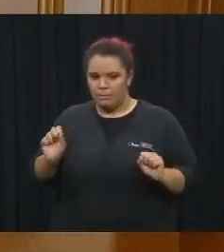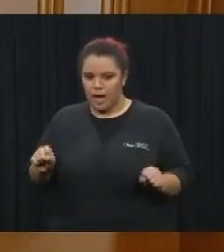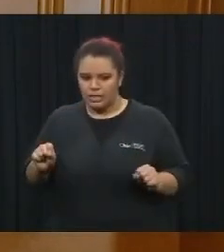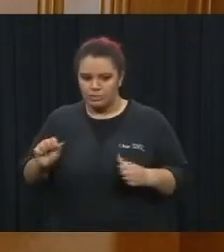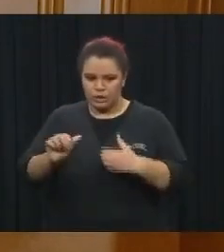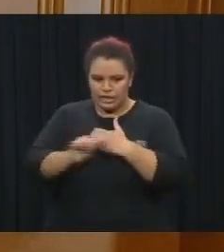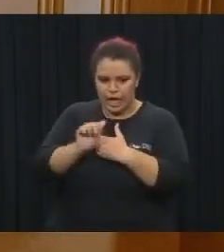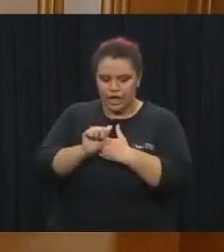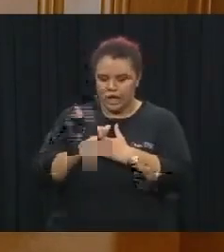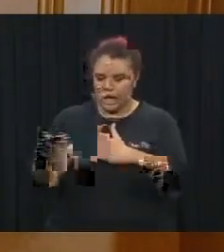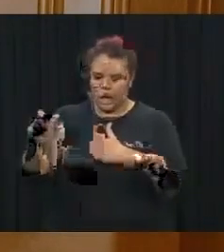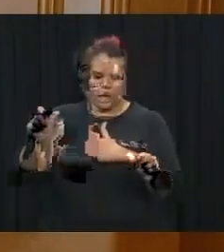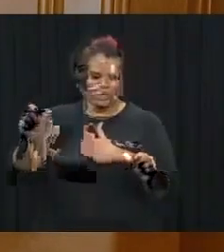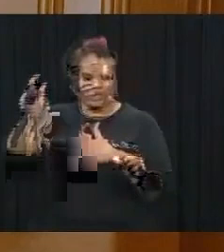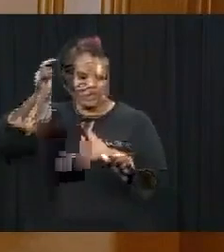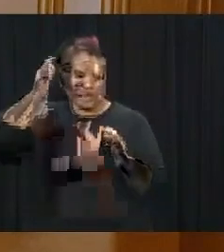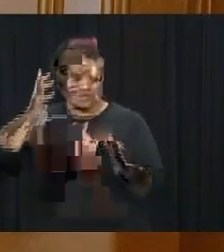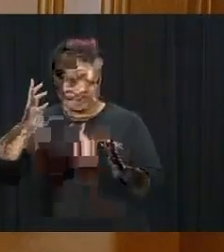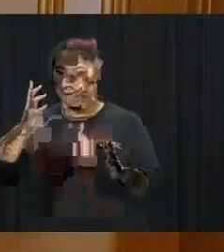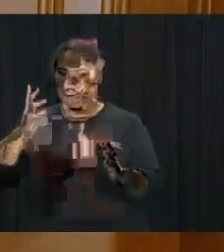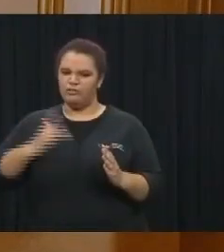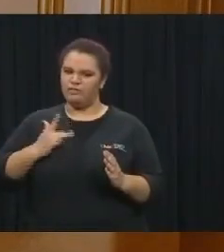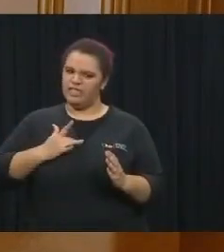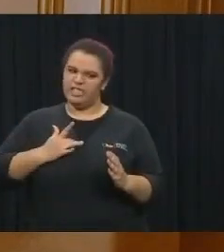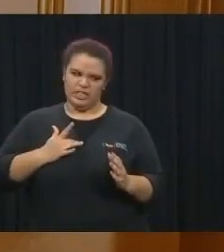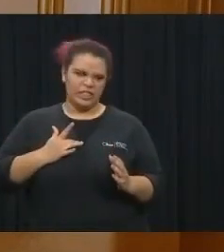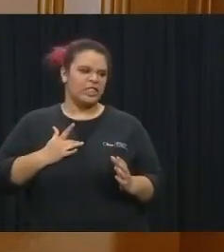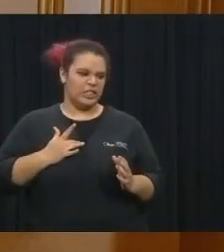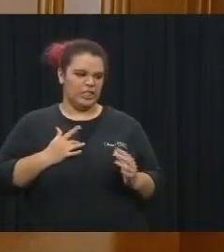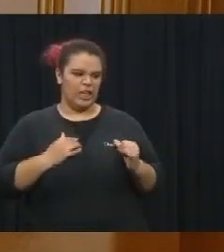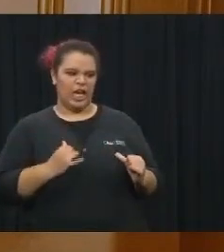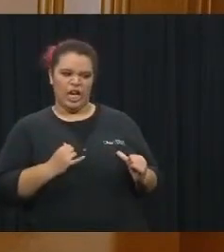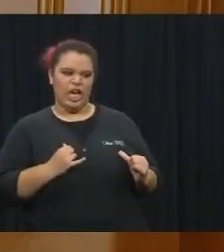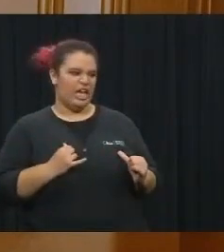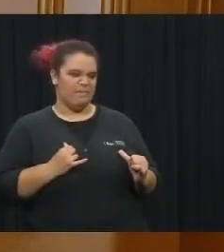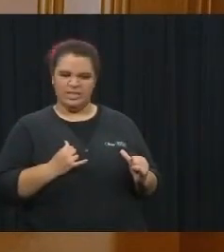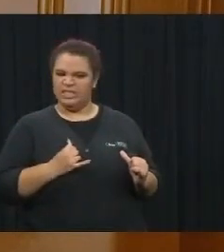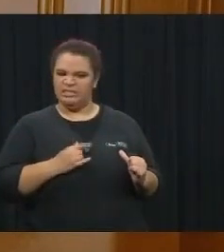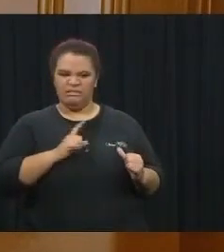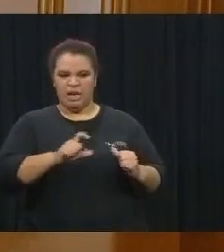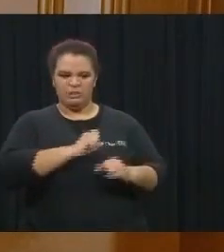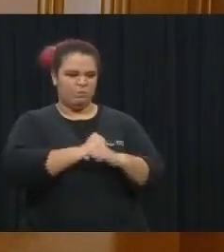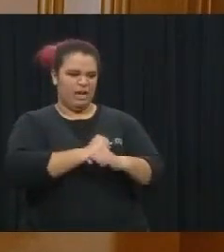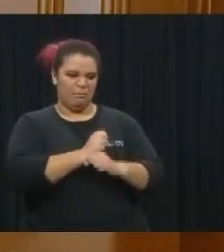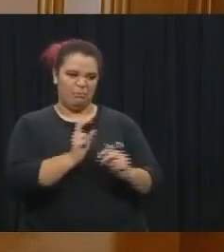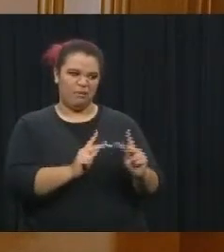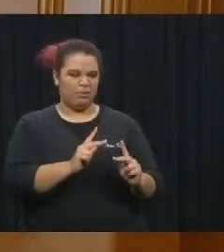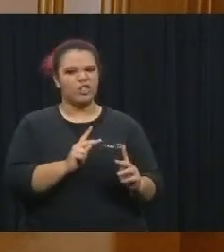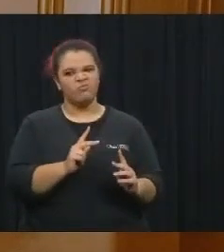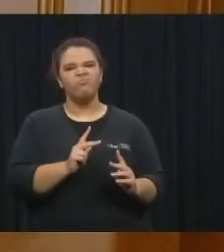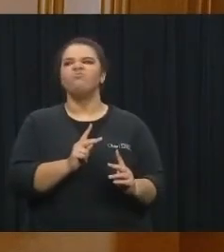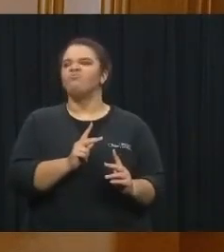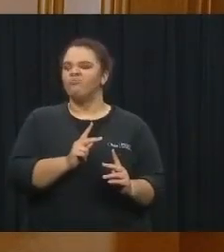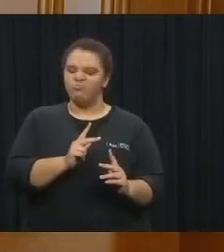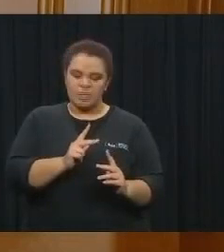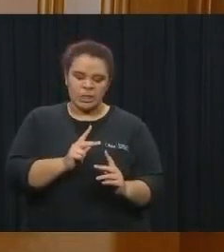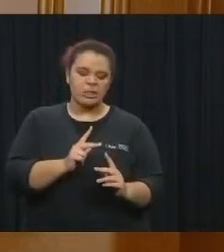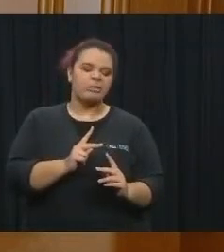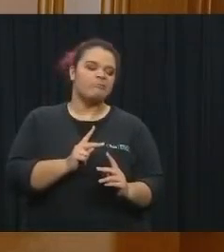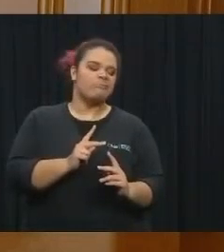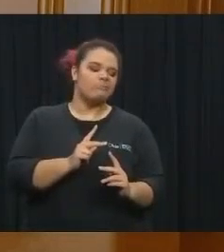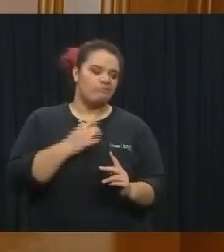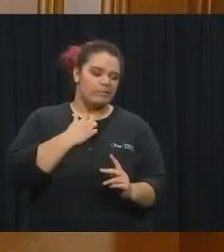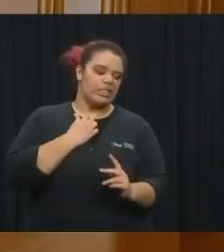something that we made up and we felt it was in the best interest of the people, and it was certainly something that was necessary to protect